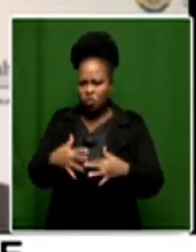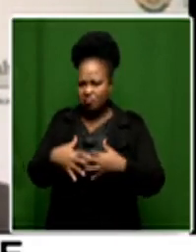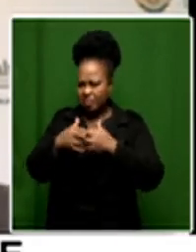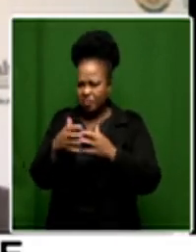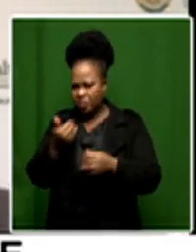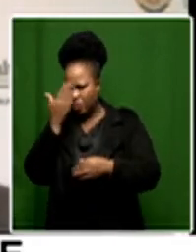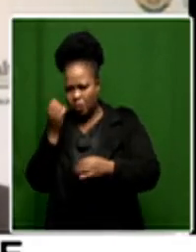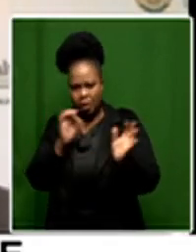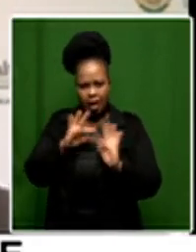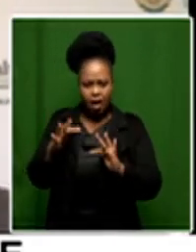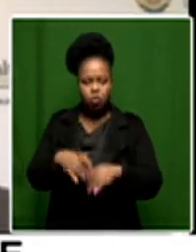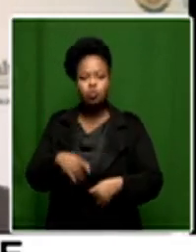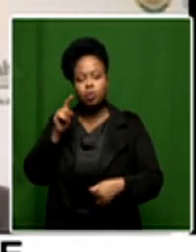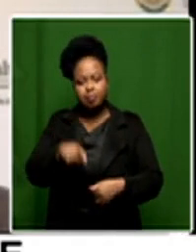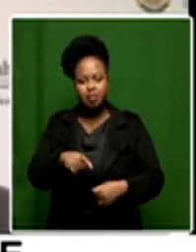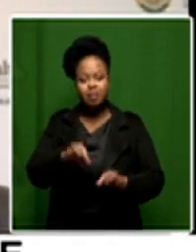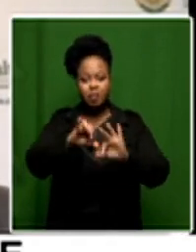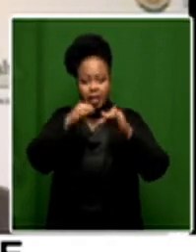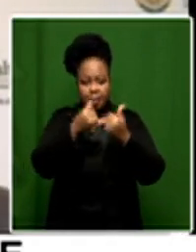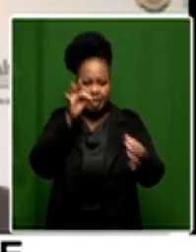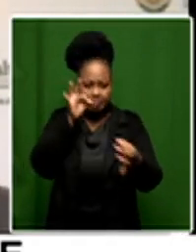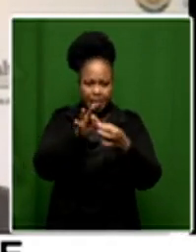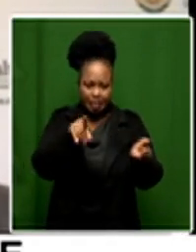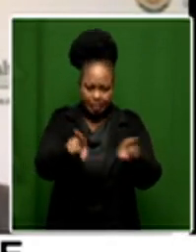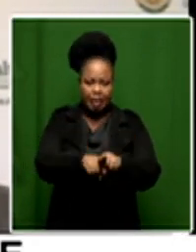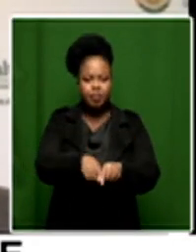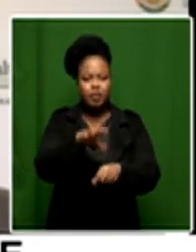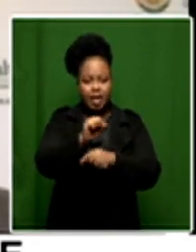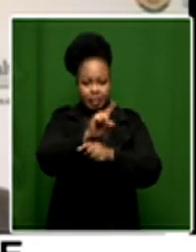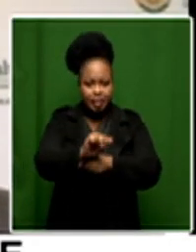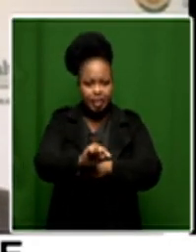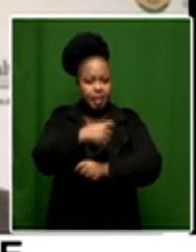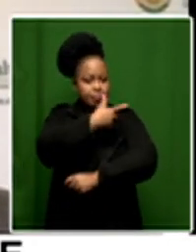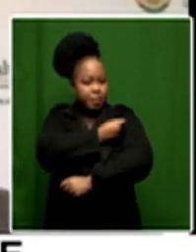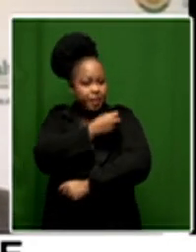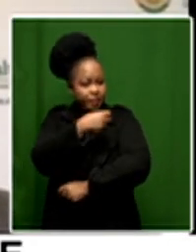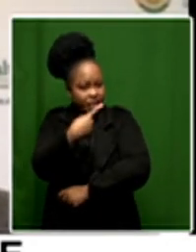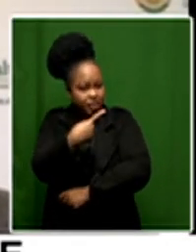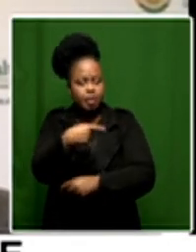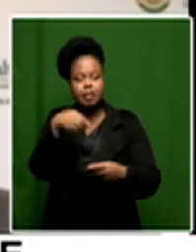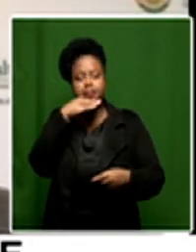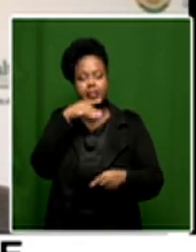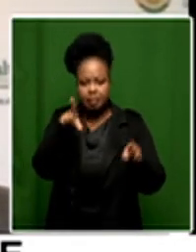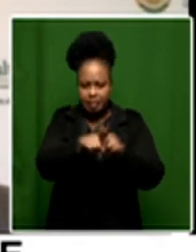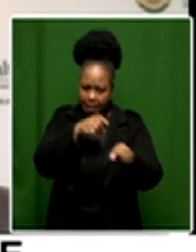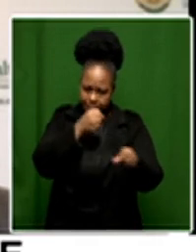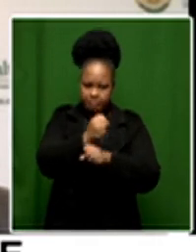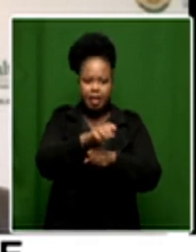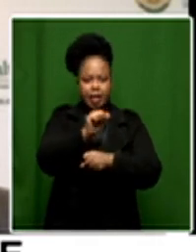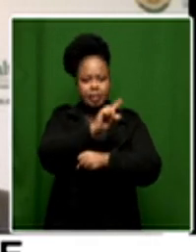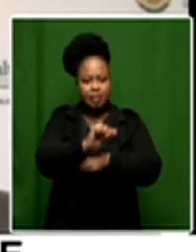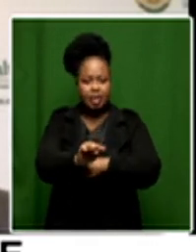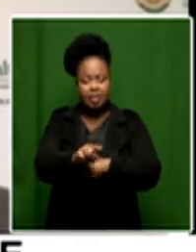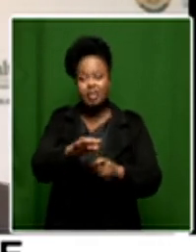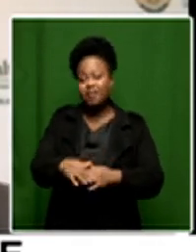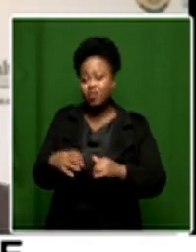established. So it has to be one dose. So if you took the AstraZeneca one, you must take the second one. You got the one